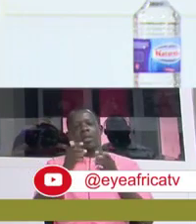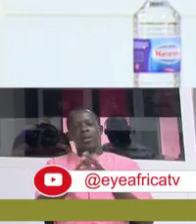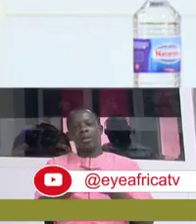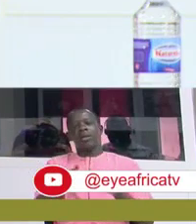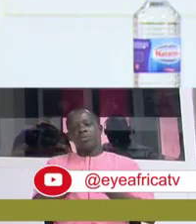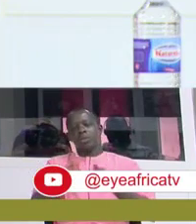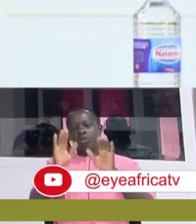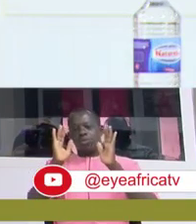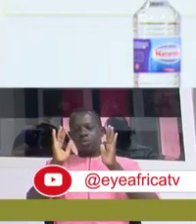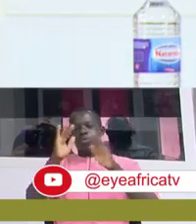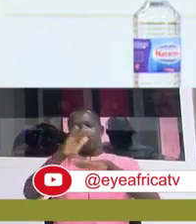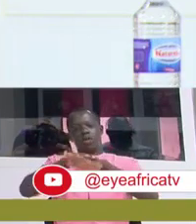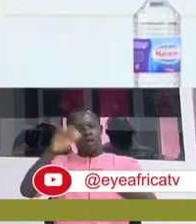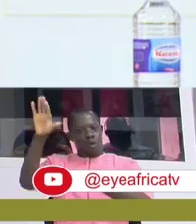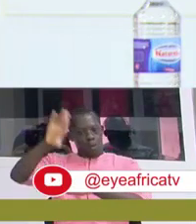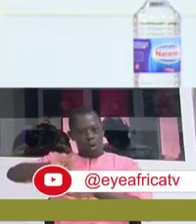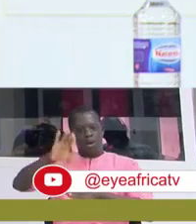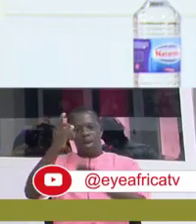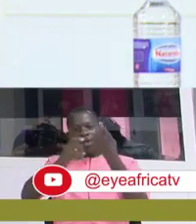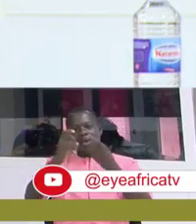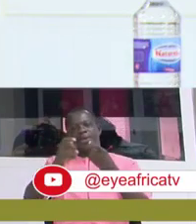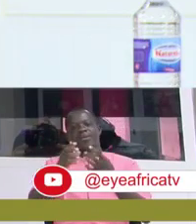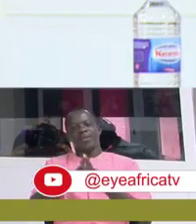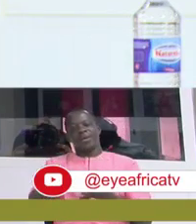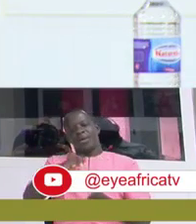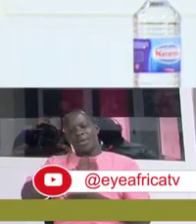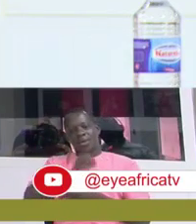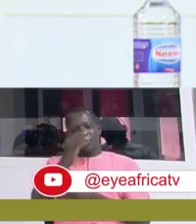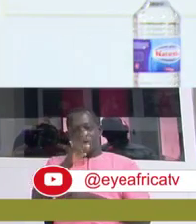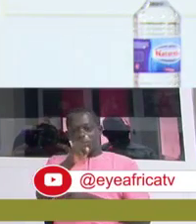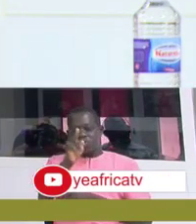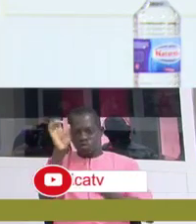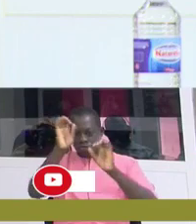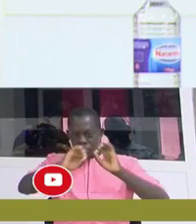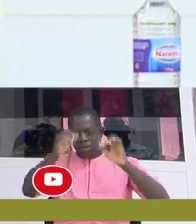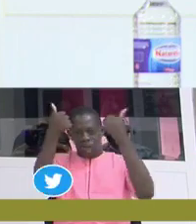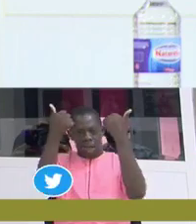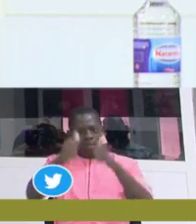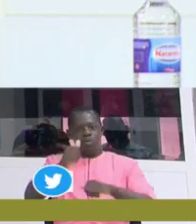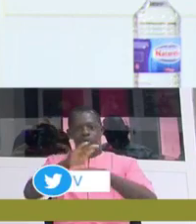I leaned on the wall again. He said, nothing has happened